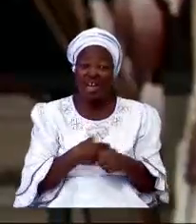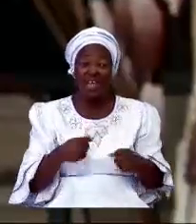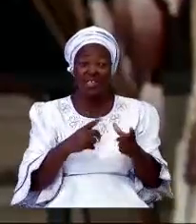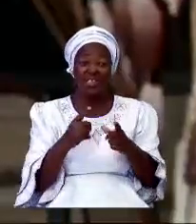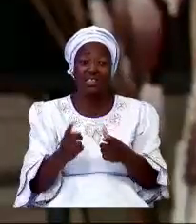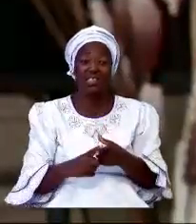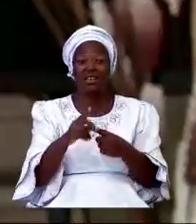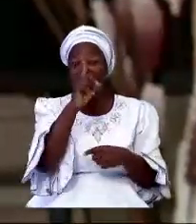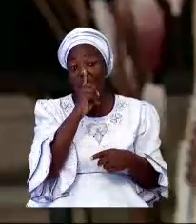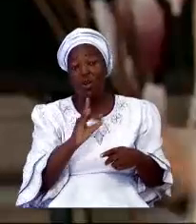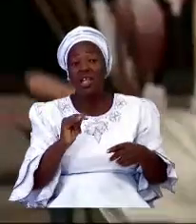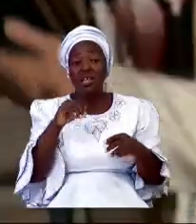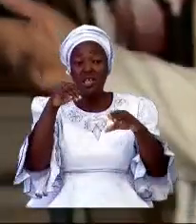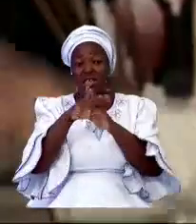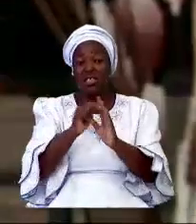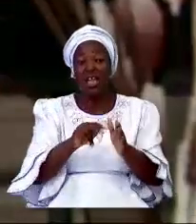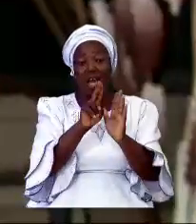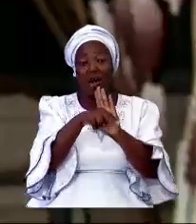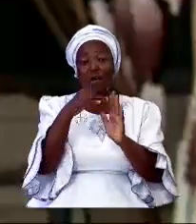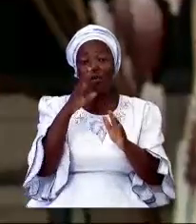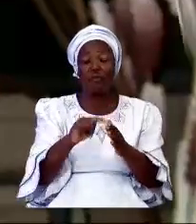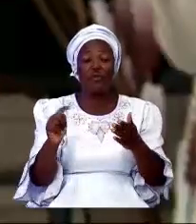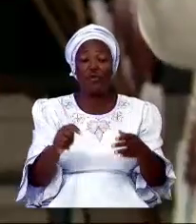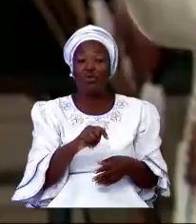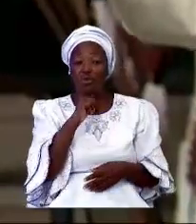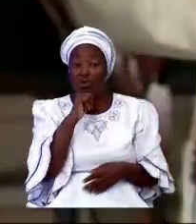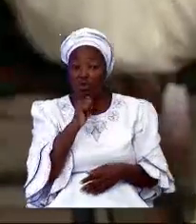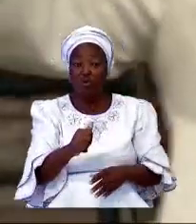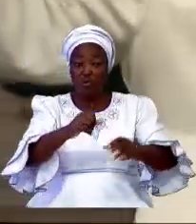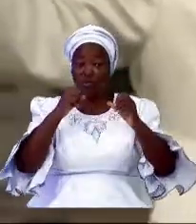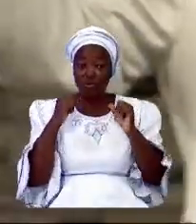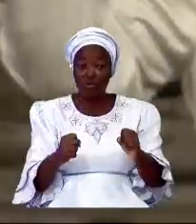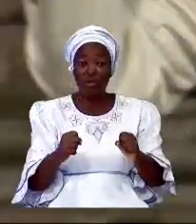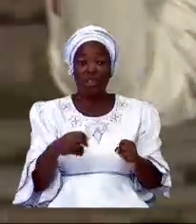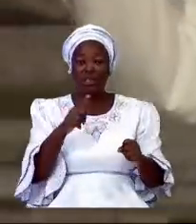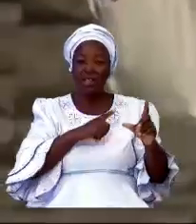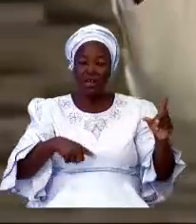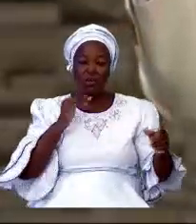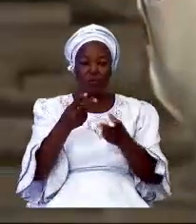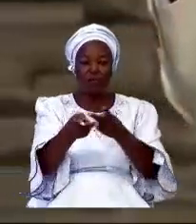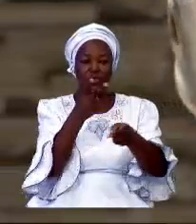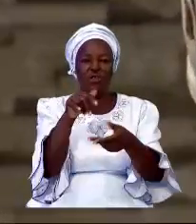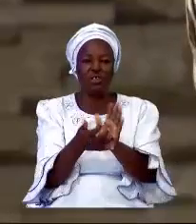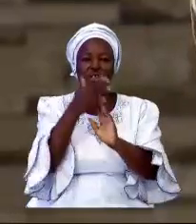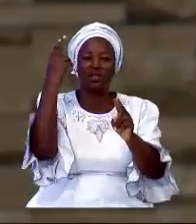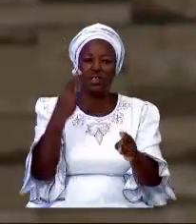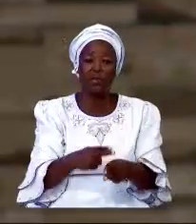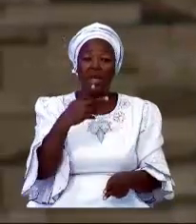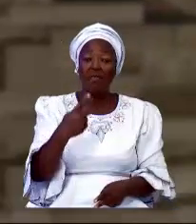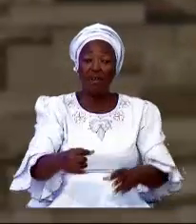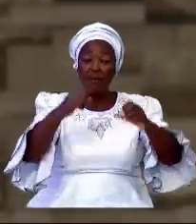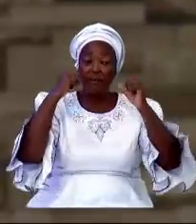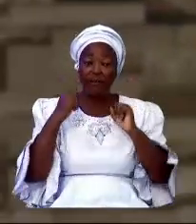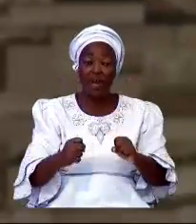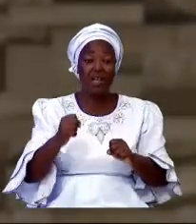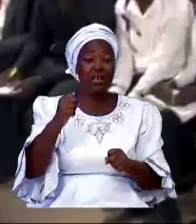But now you are cold and you're lukewarm. In the hour of your lukewarmness, the Lord will visit